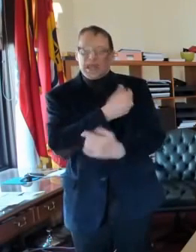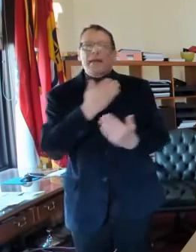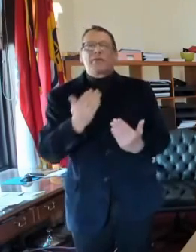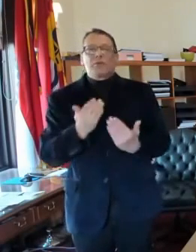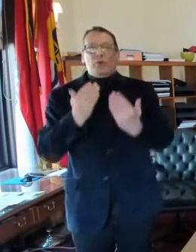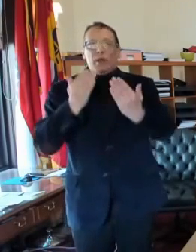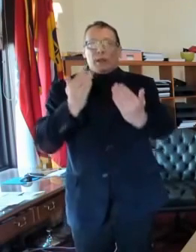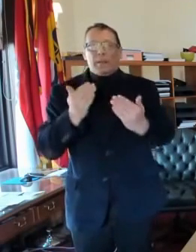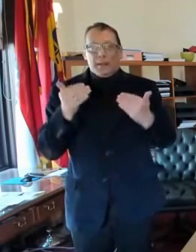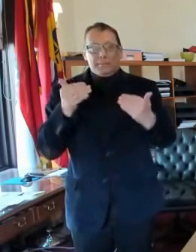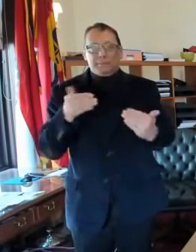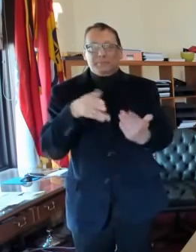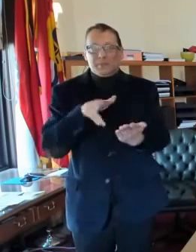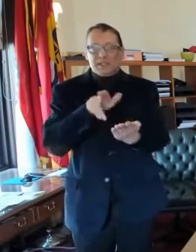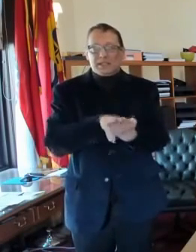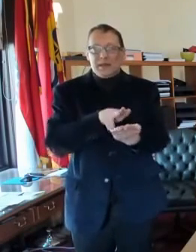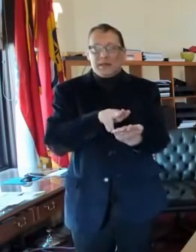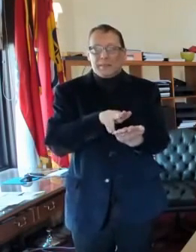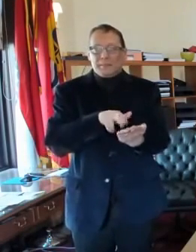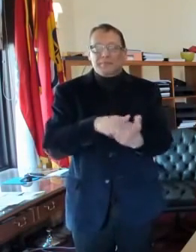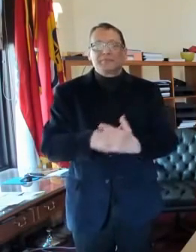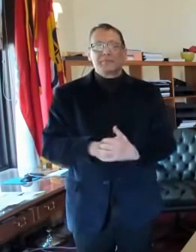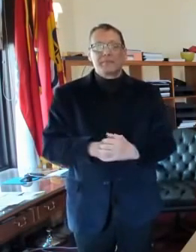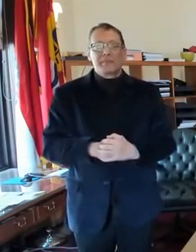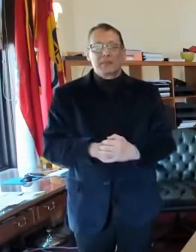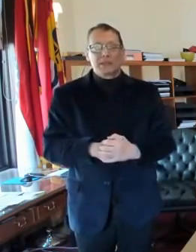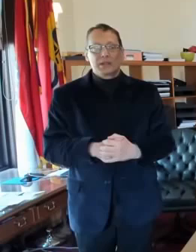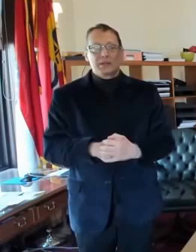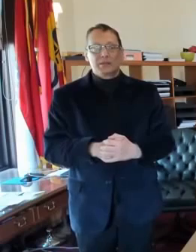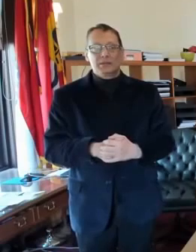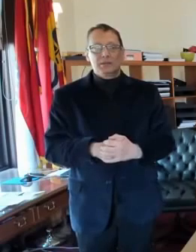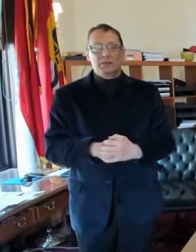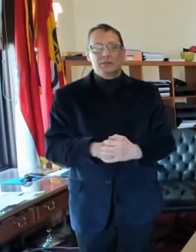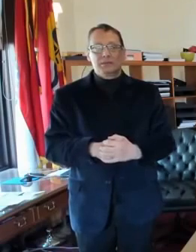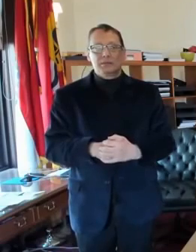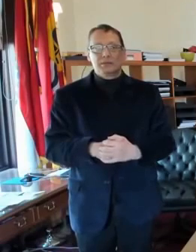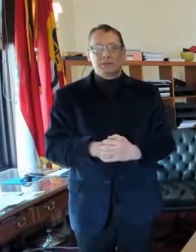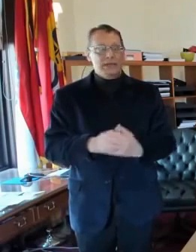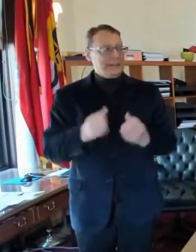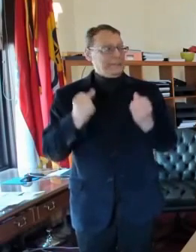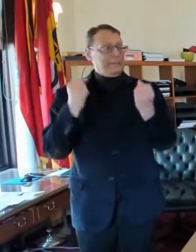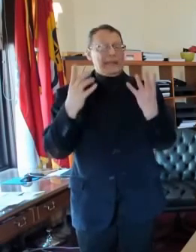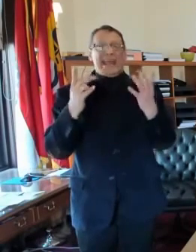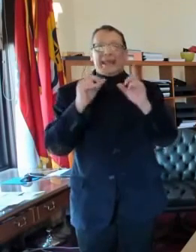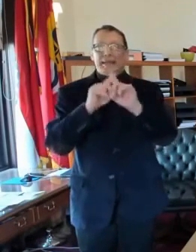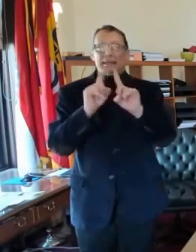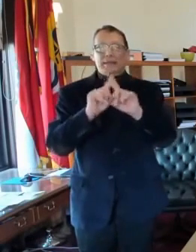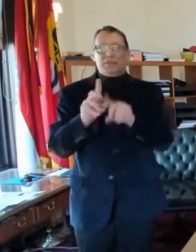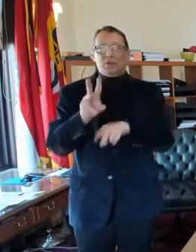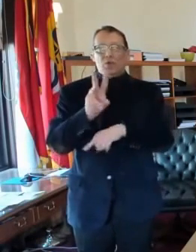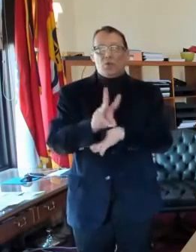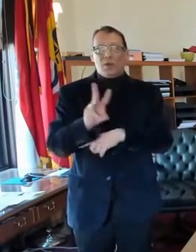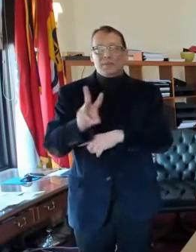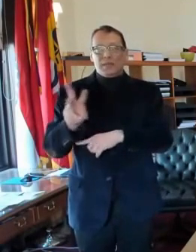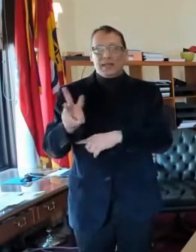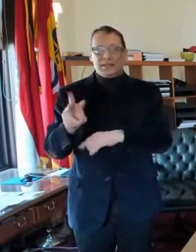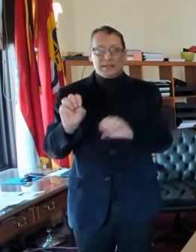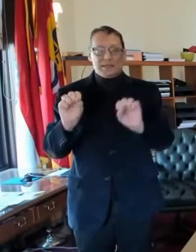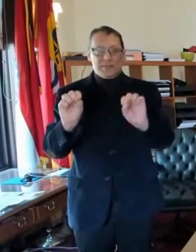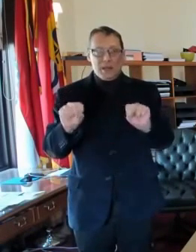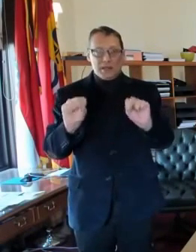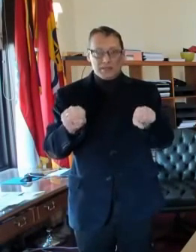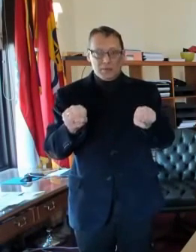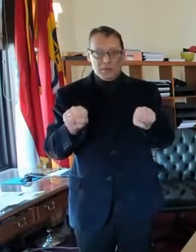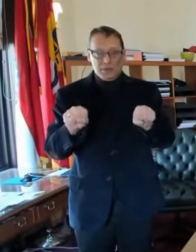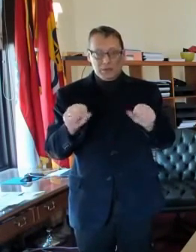up. Sign up for on as many websites as